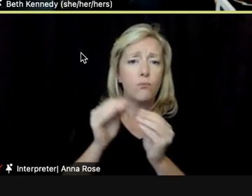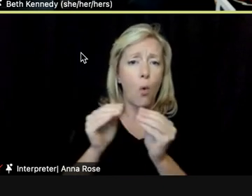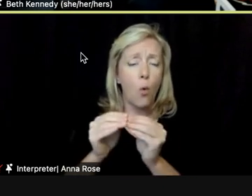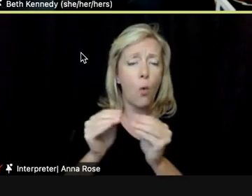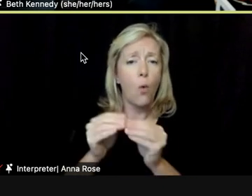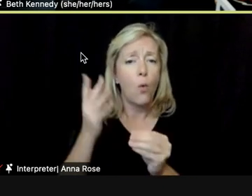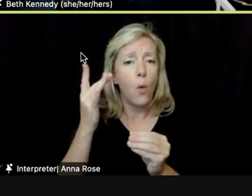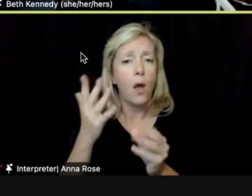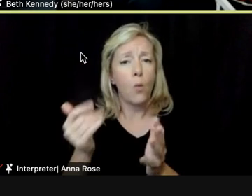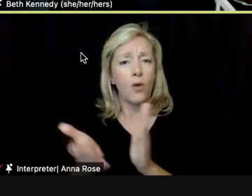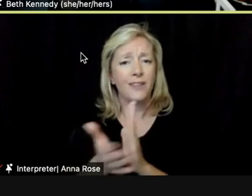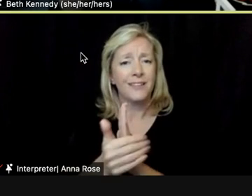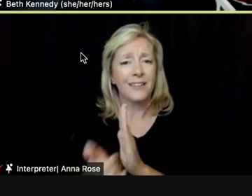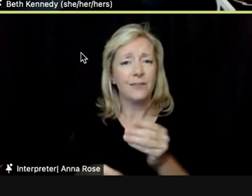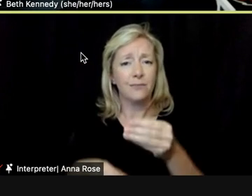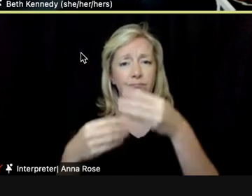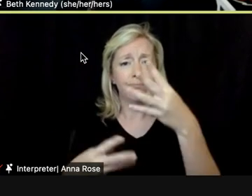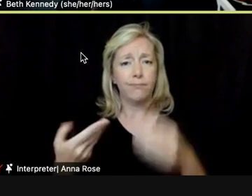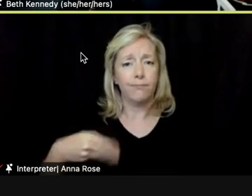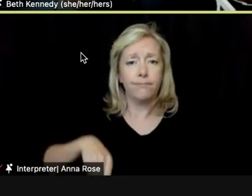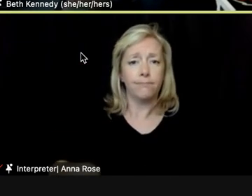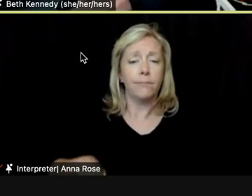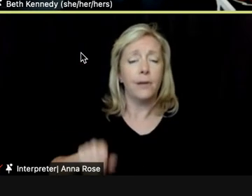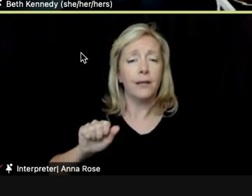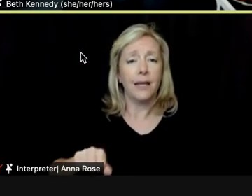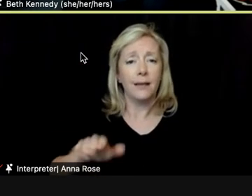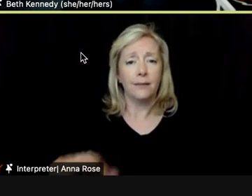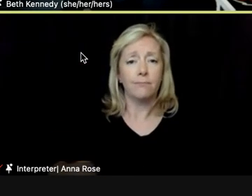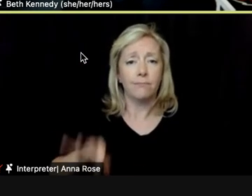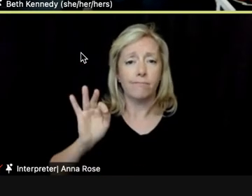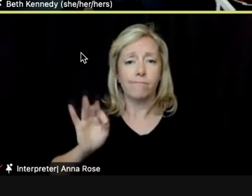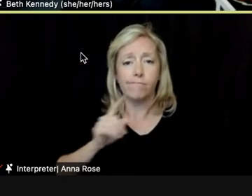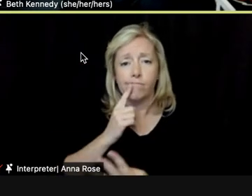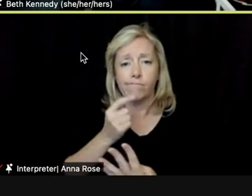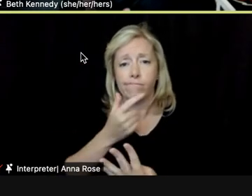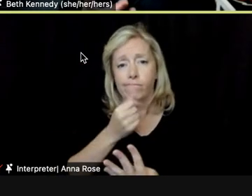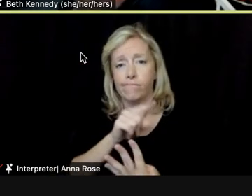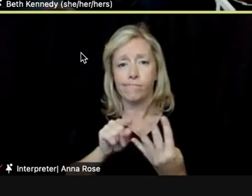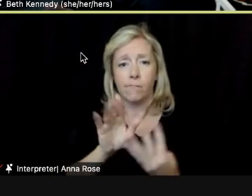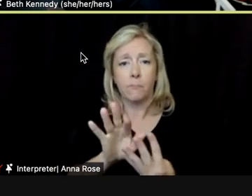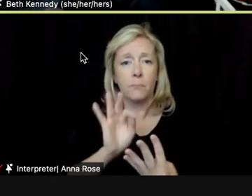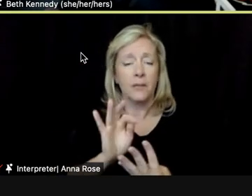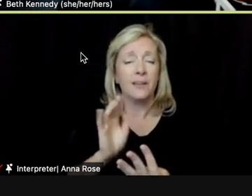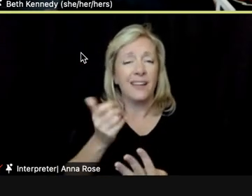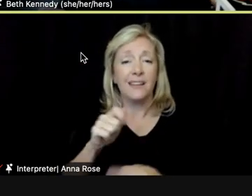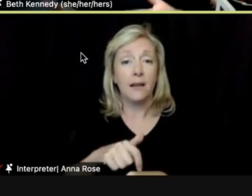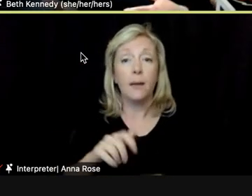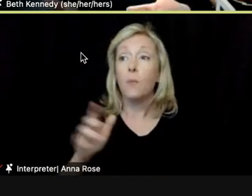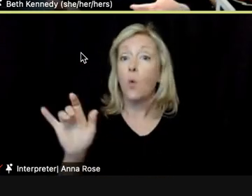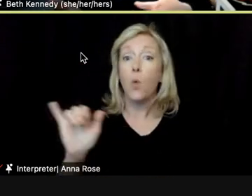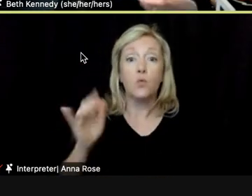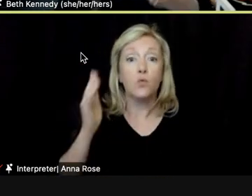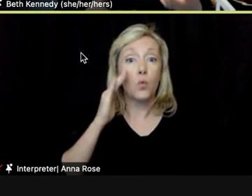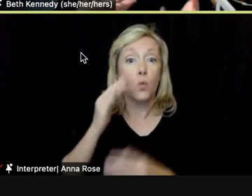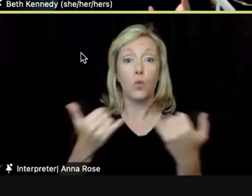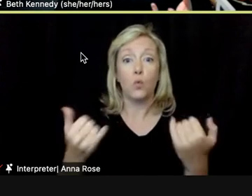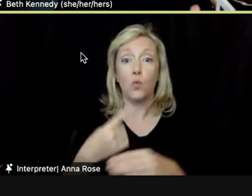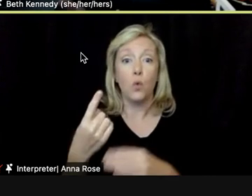bag of tricks and you can stay up on any changes that have happened. One example in the field